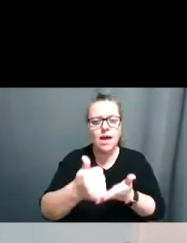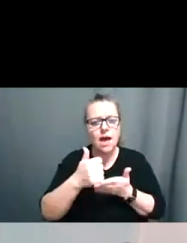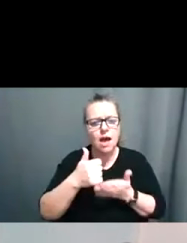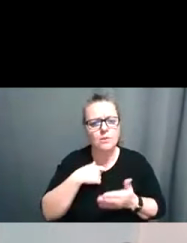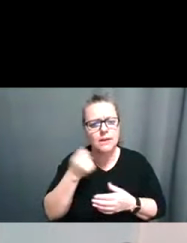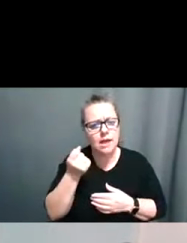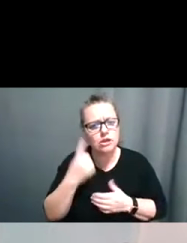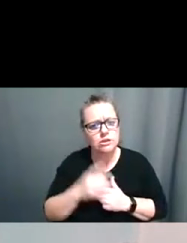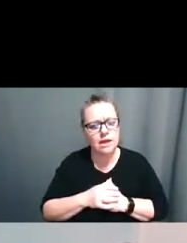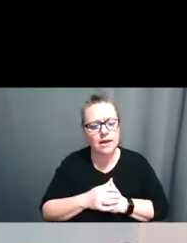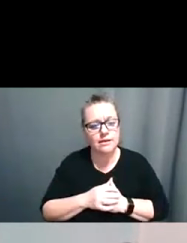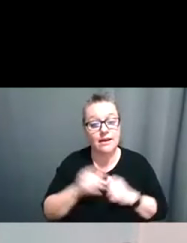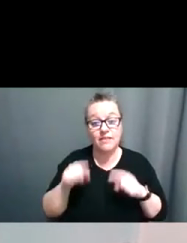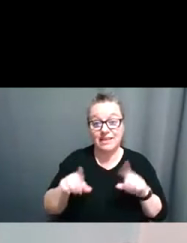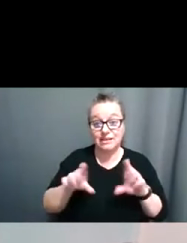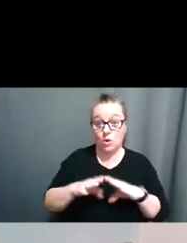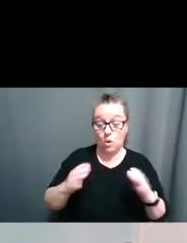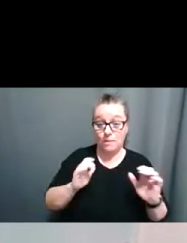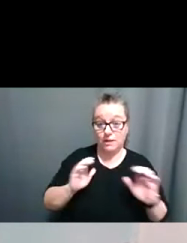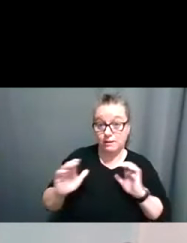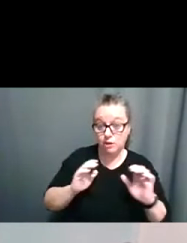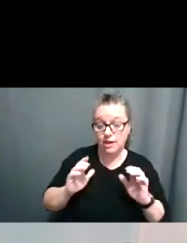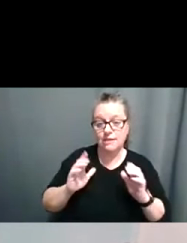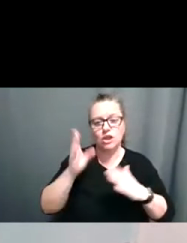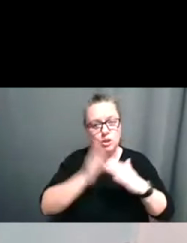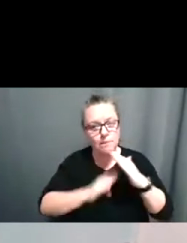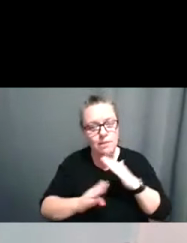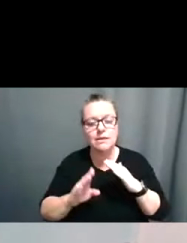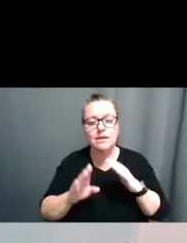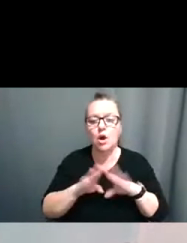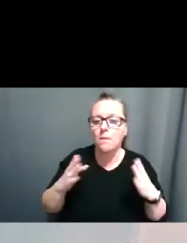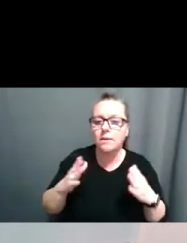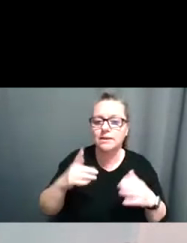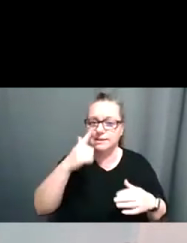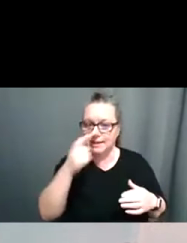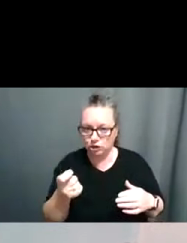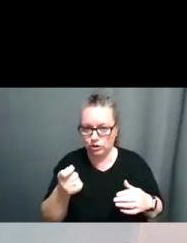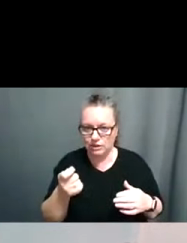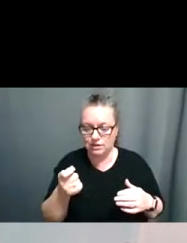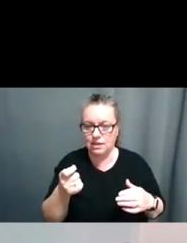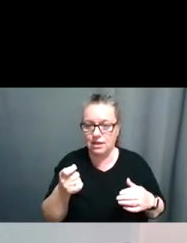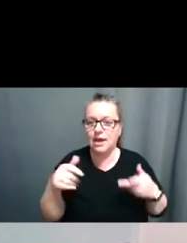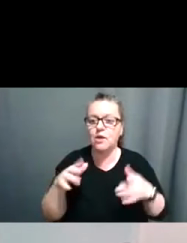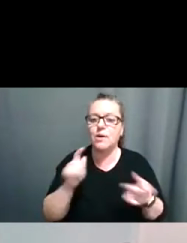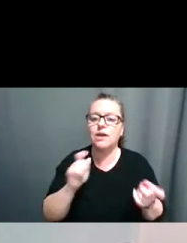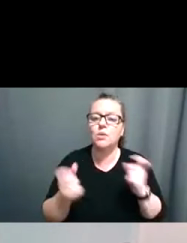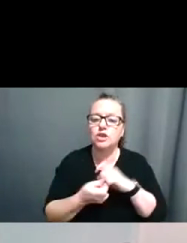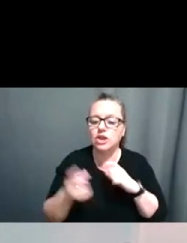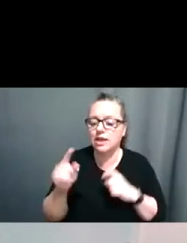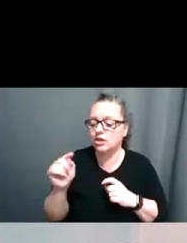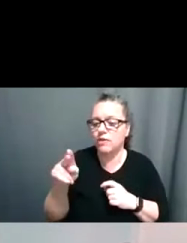understand." This opener communicates humility, openness, and interest in a way that can really change the tone and tenor of